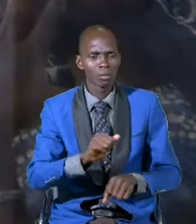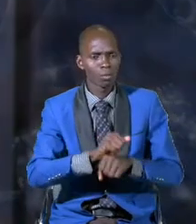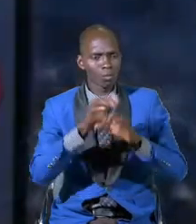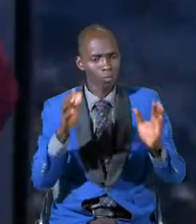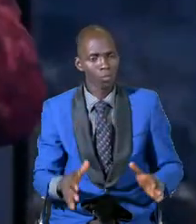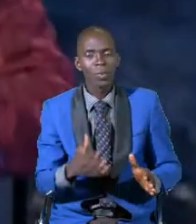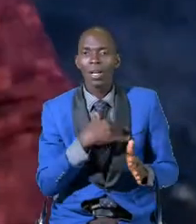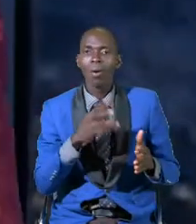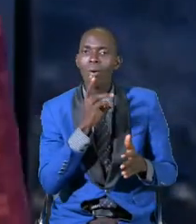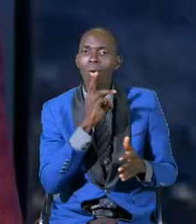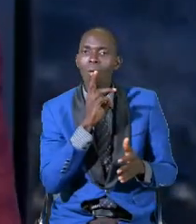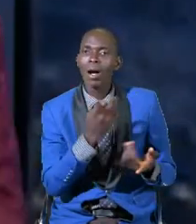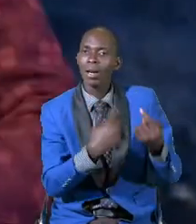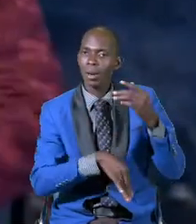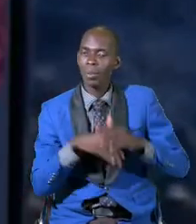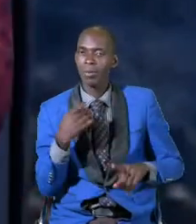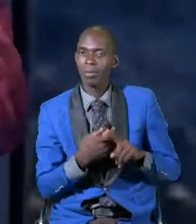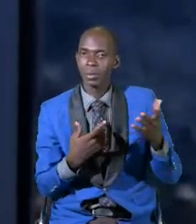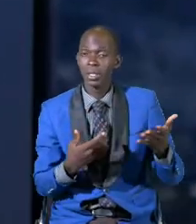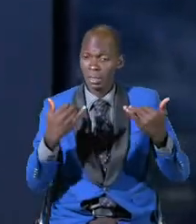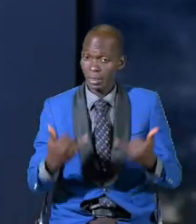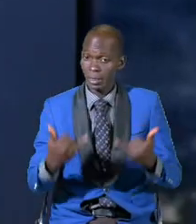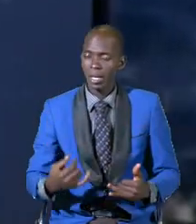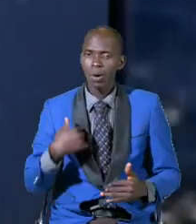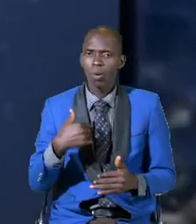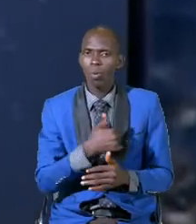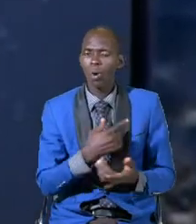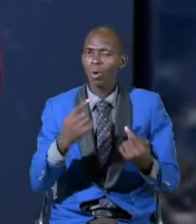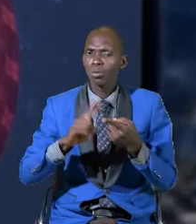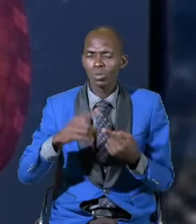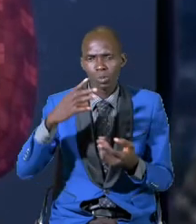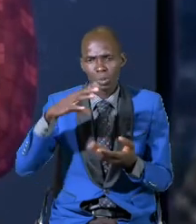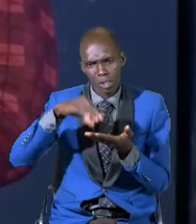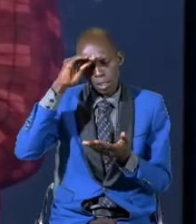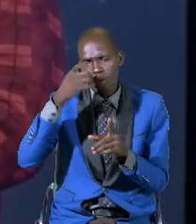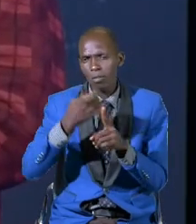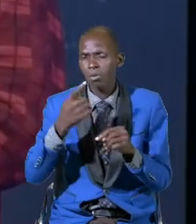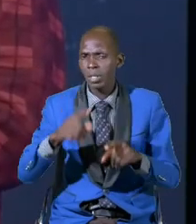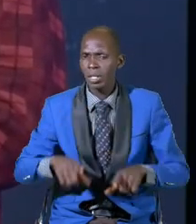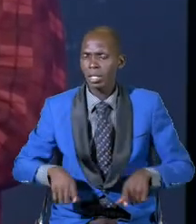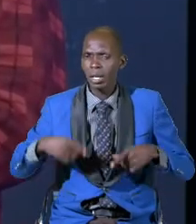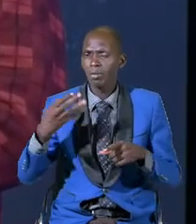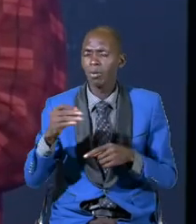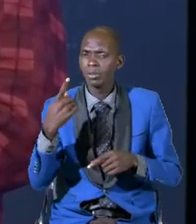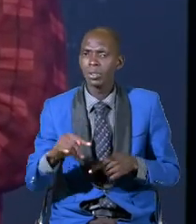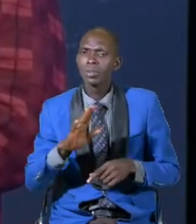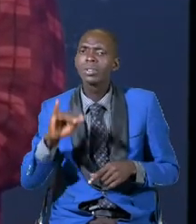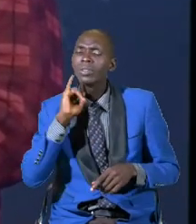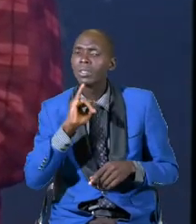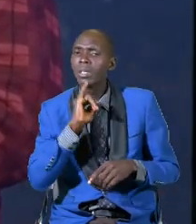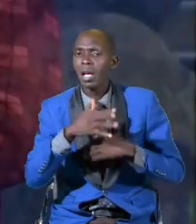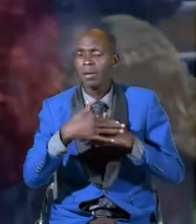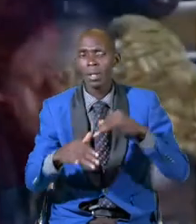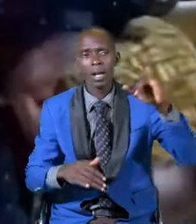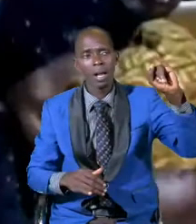the determining factor in the lives of the children of Israel, after I, after M,